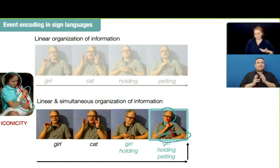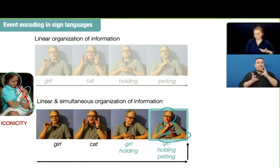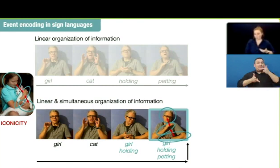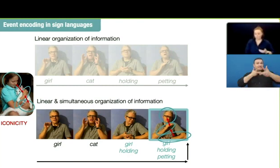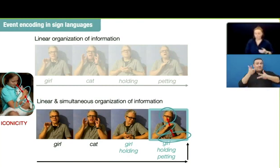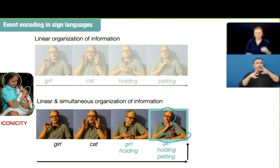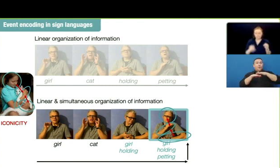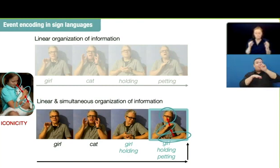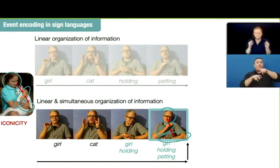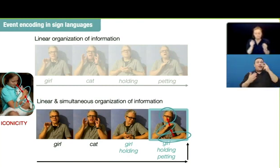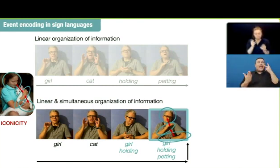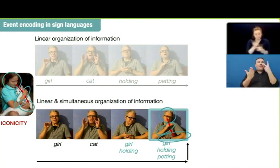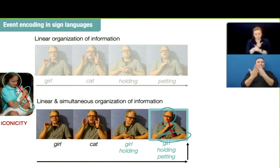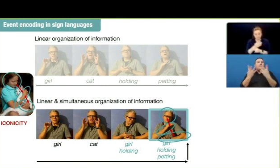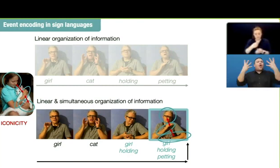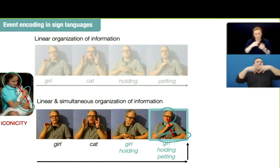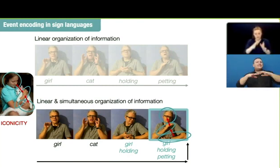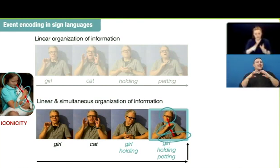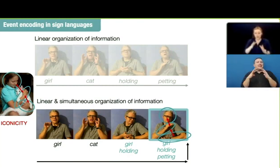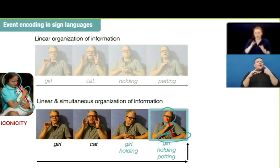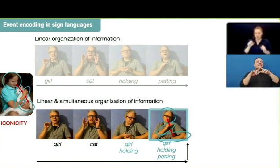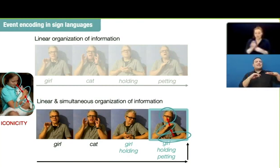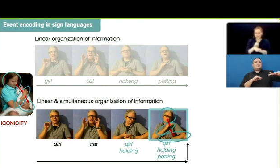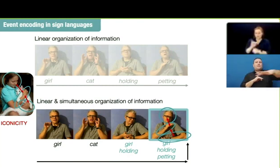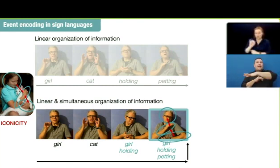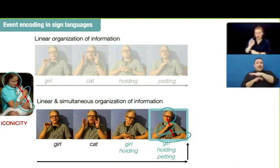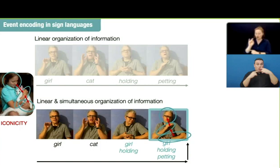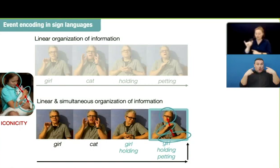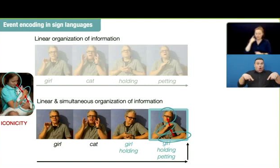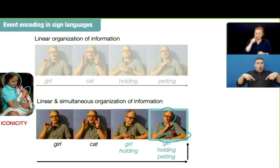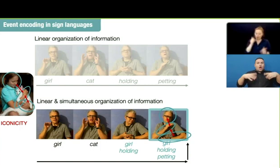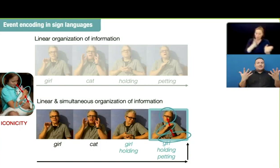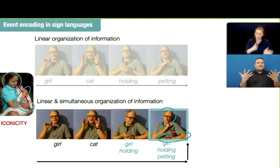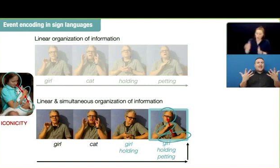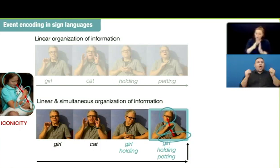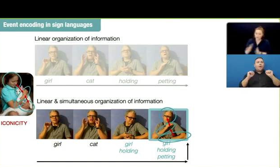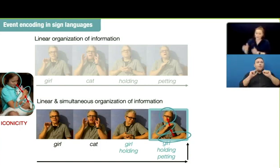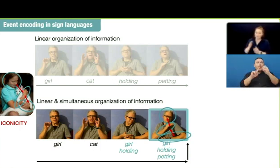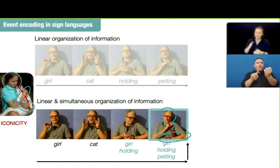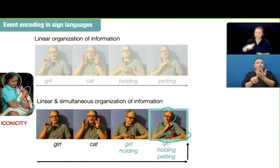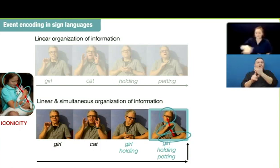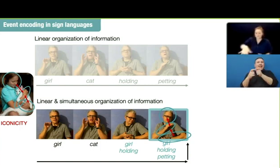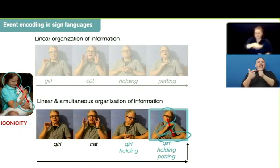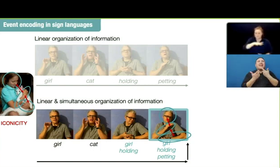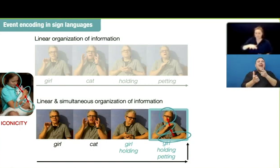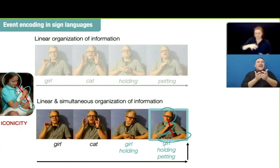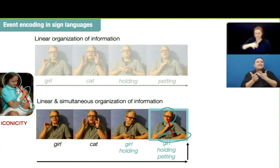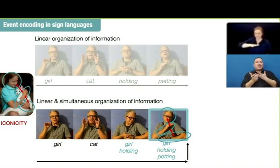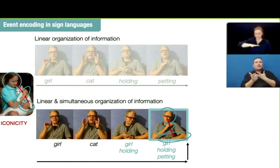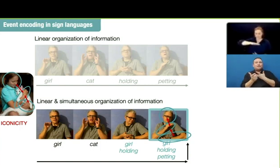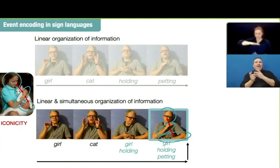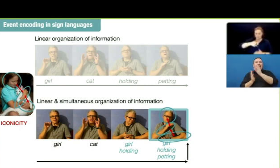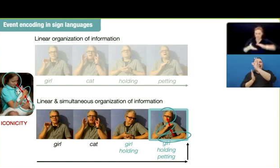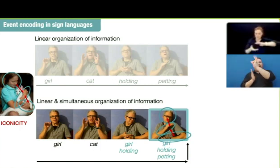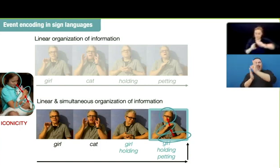Furthermore, signer also uses iconicity to organize articulators in space in such a way so that they reflect the relation